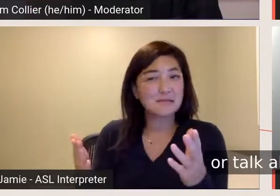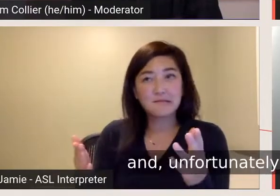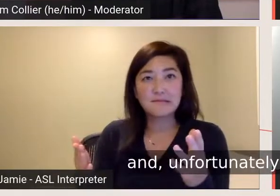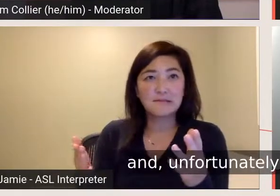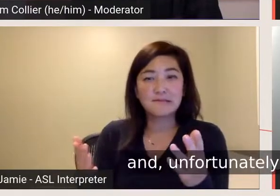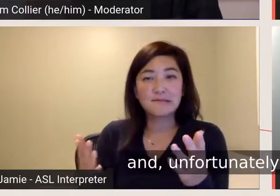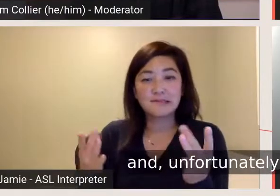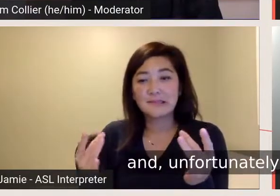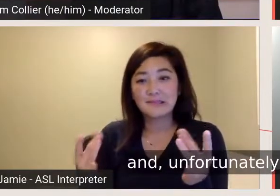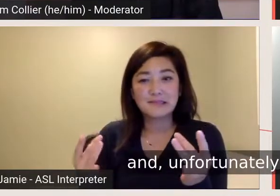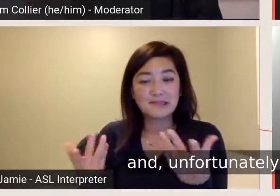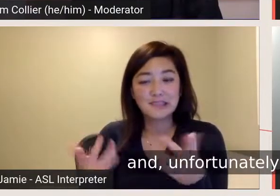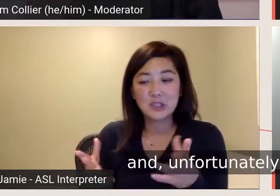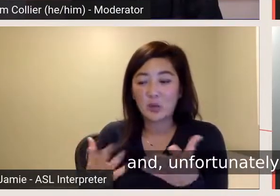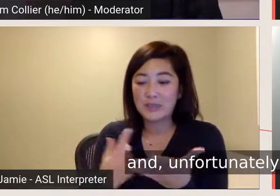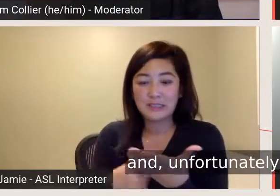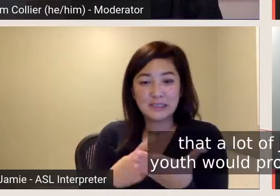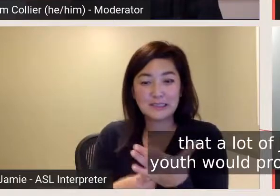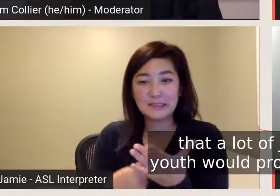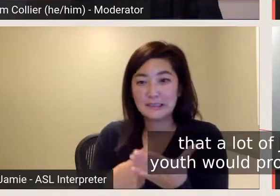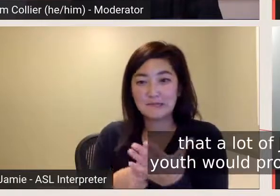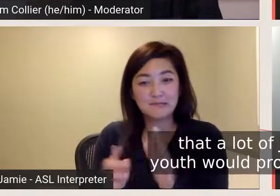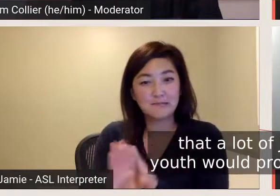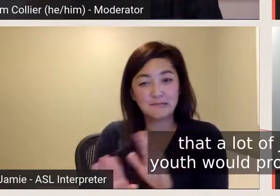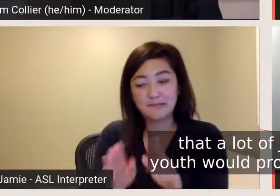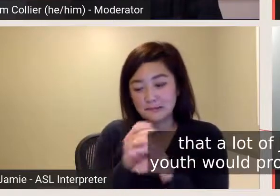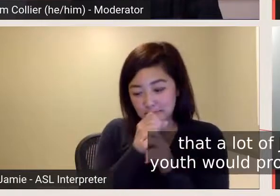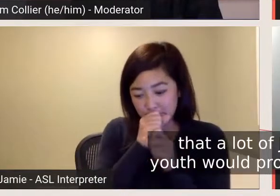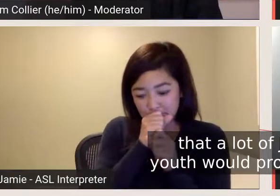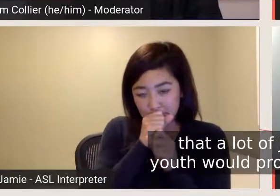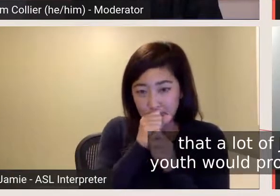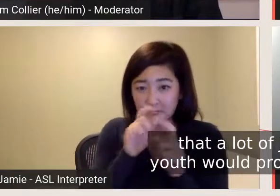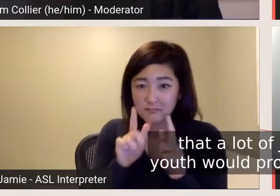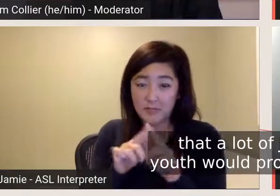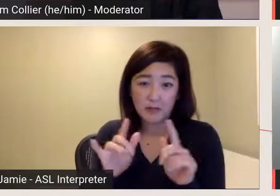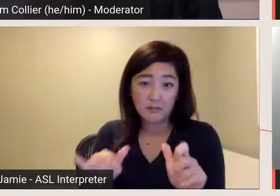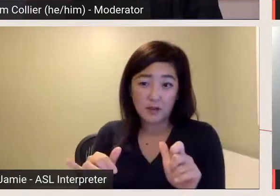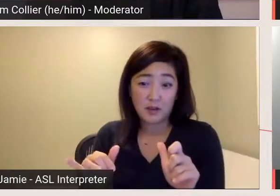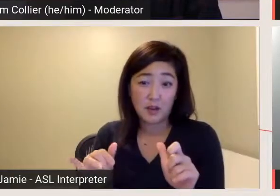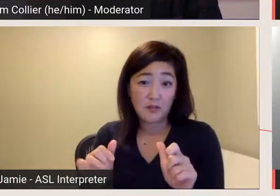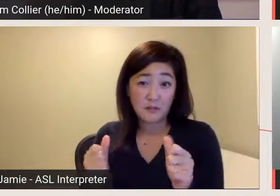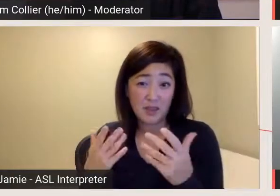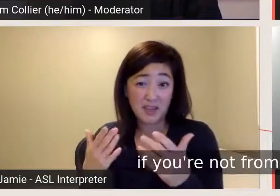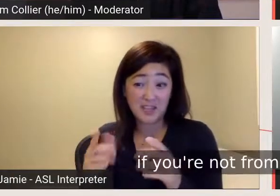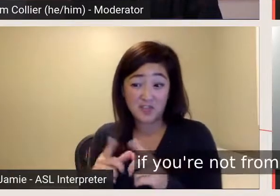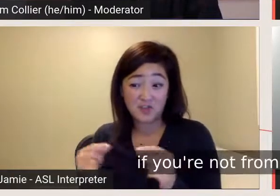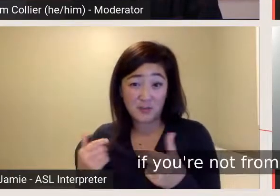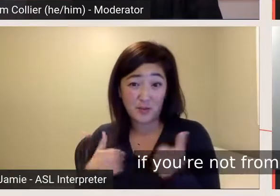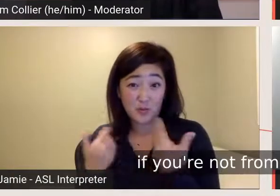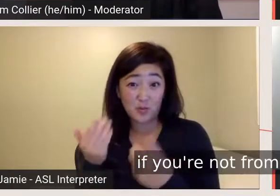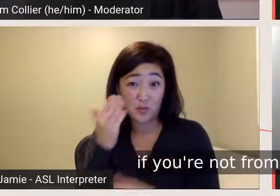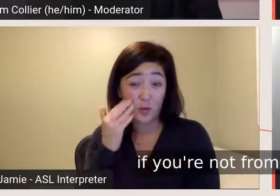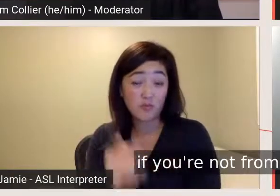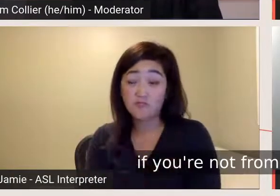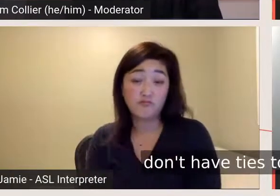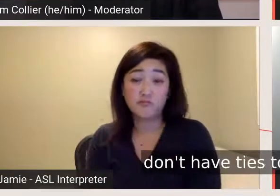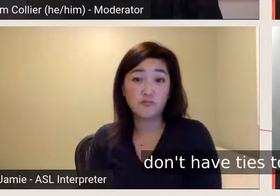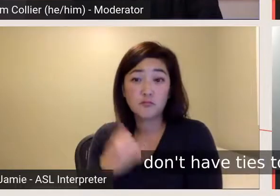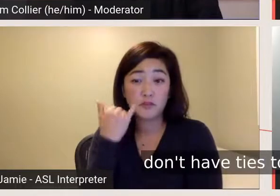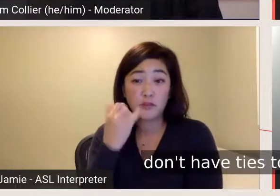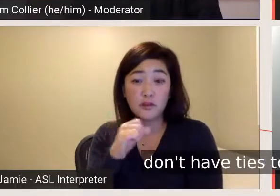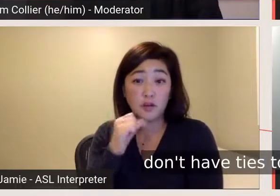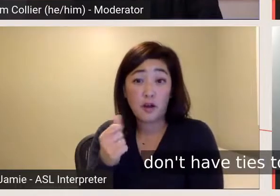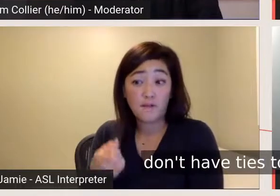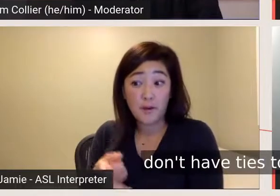about, and unfortunately are not things that a lot of Japanese youth would probably know. If you're not from Hiroshima or don't